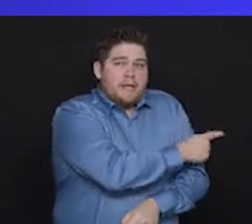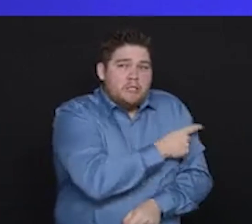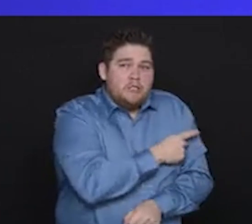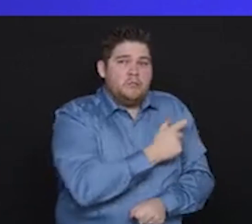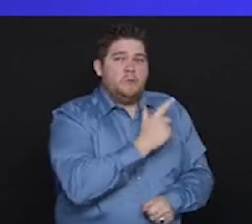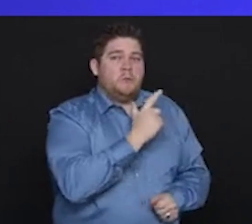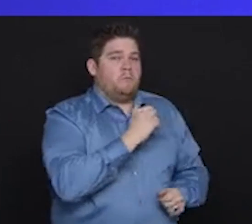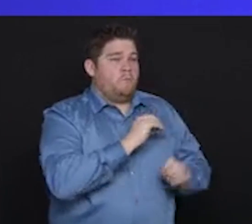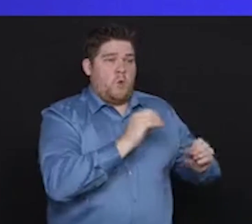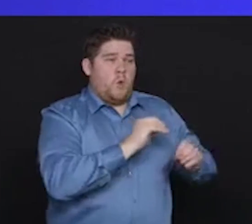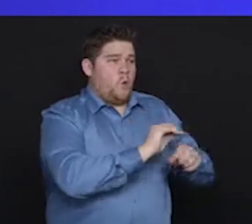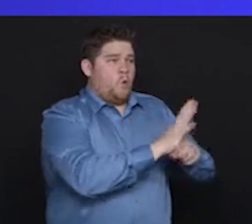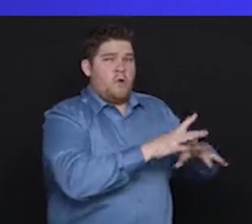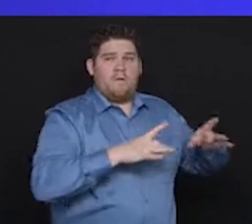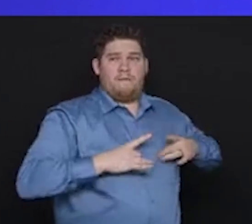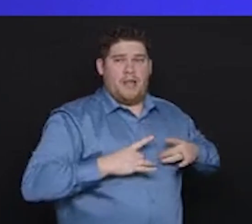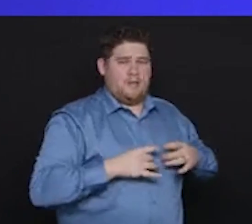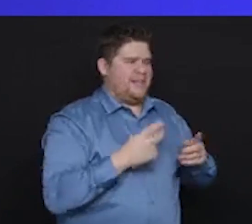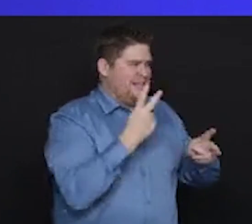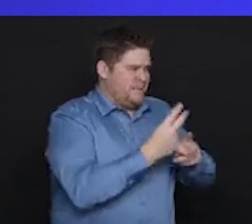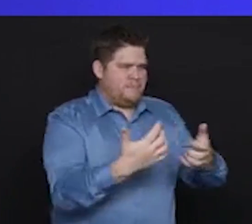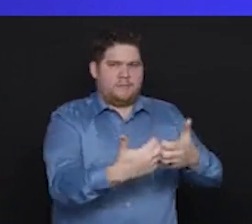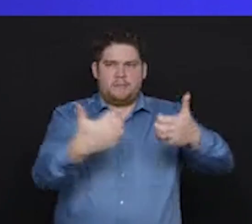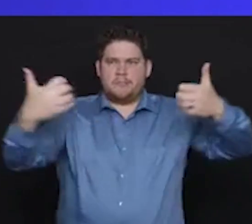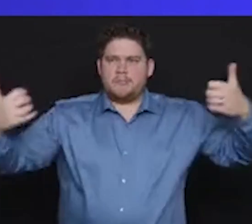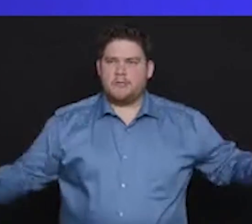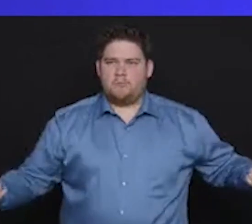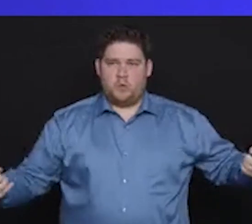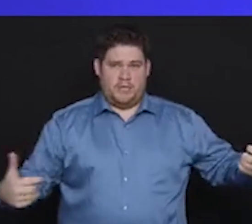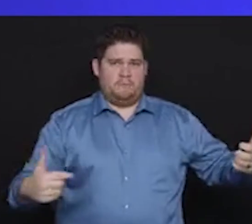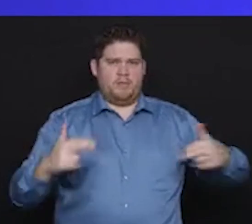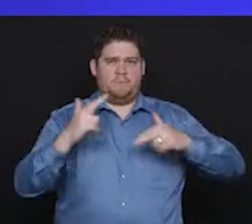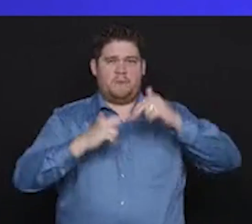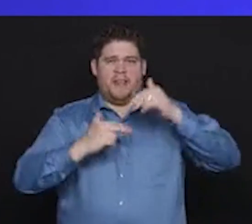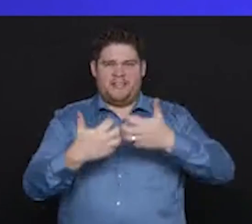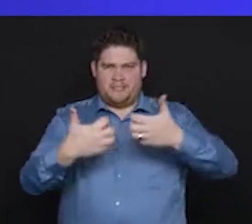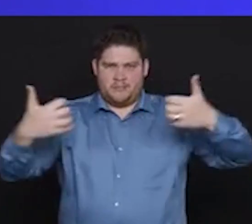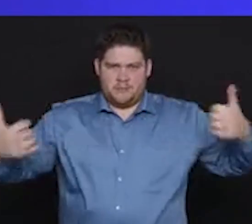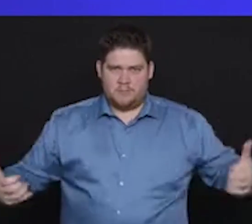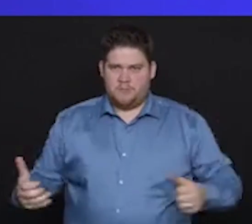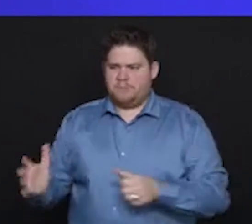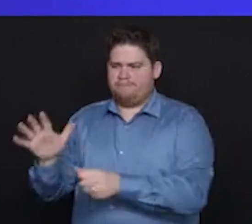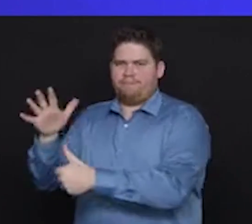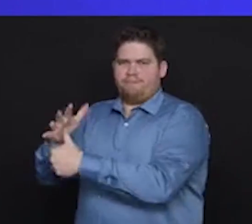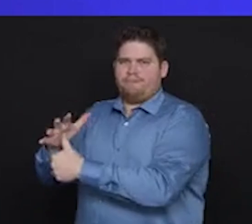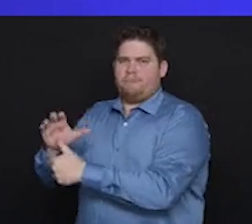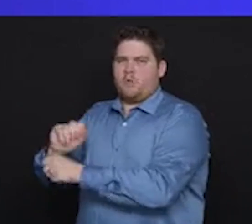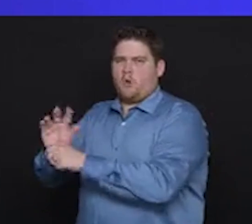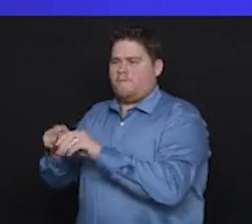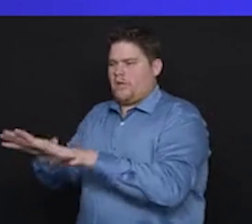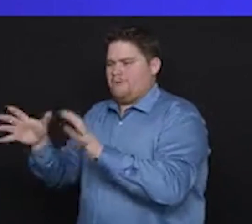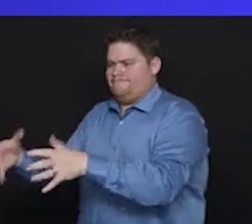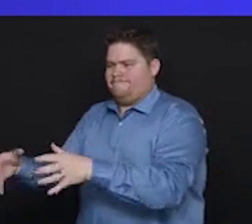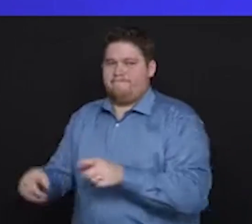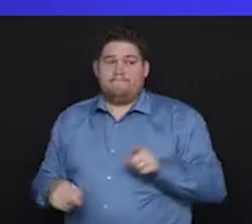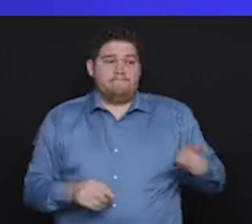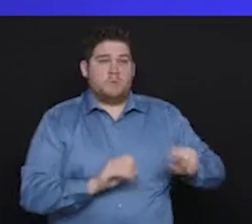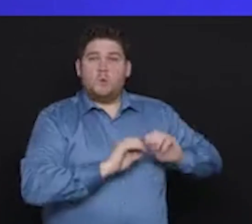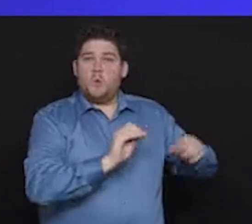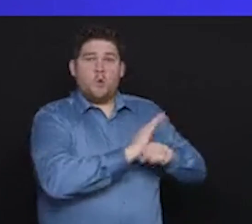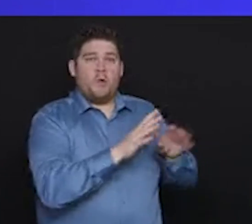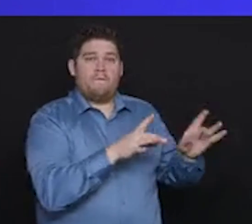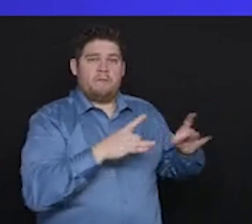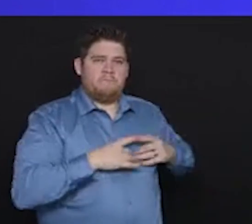in hospitals right now that are treating people both in ICU and in hospital with COVID-19, they're all in a separate